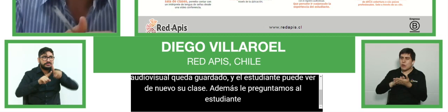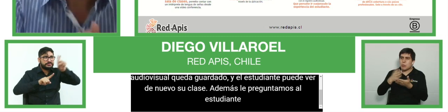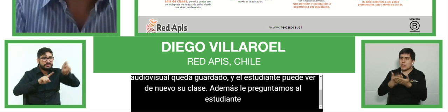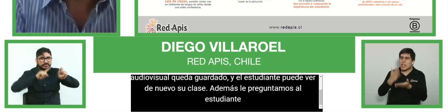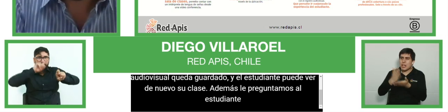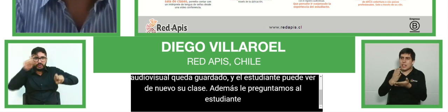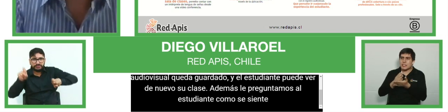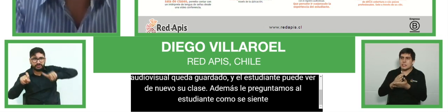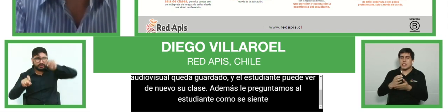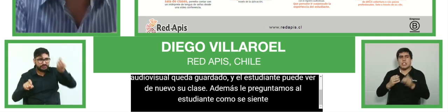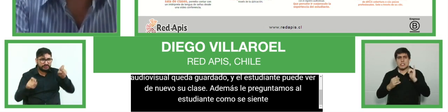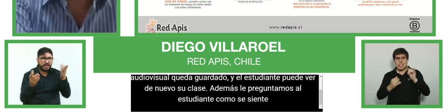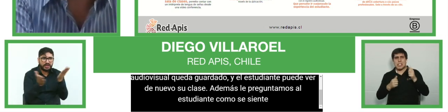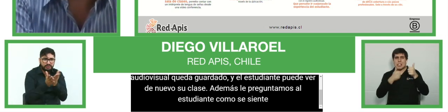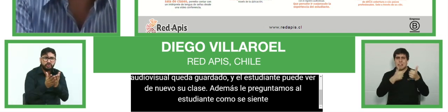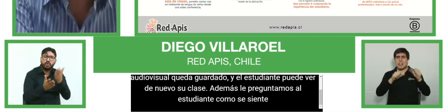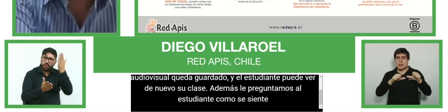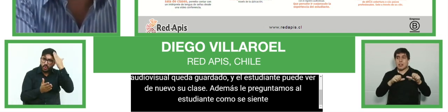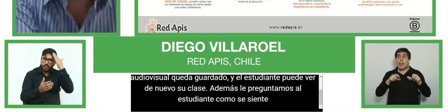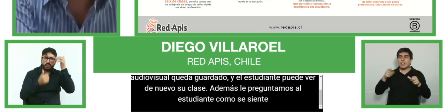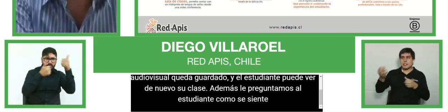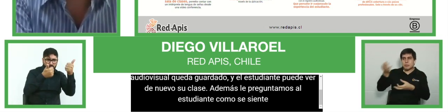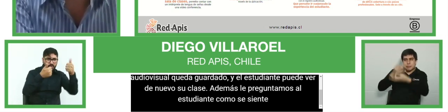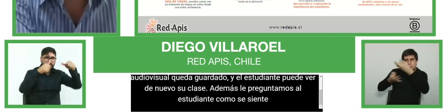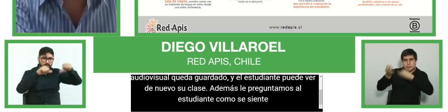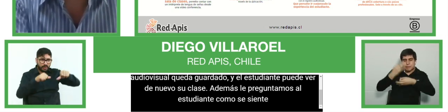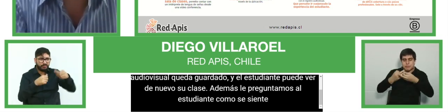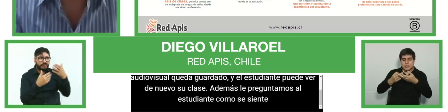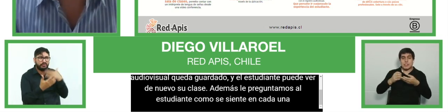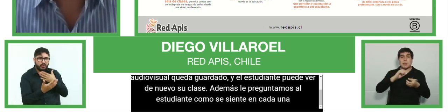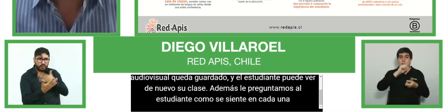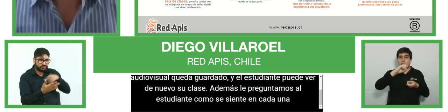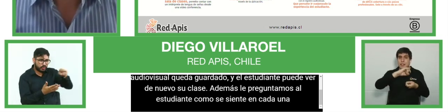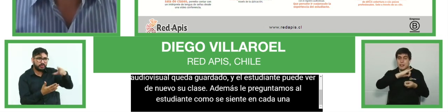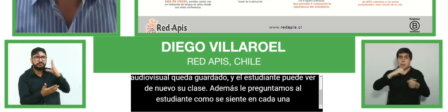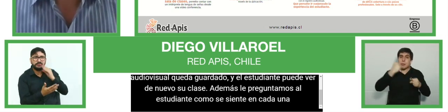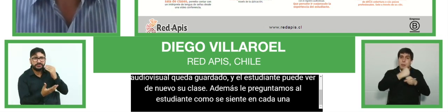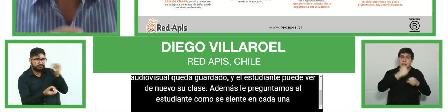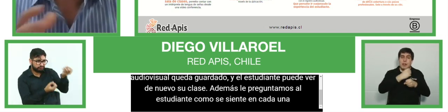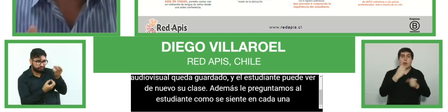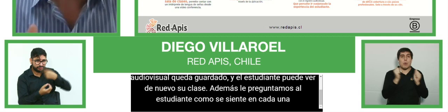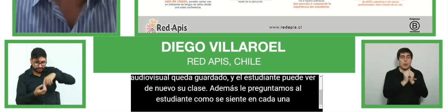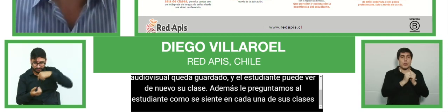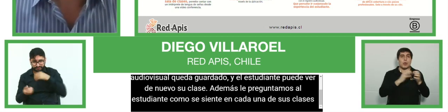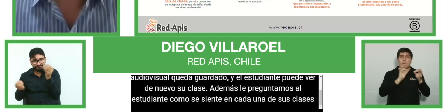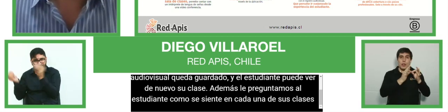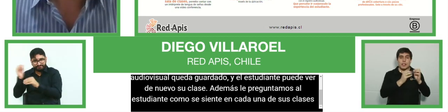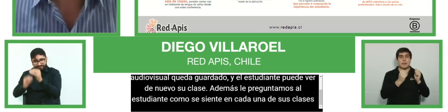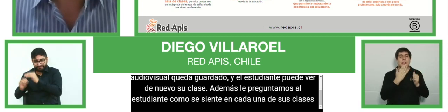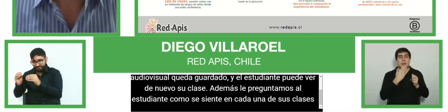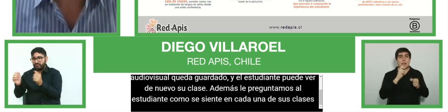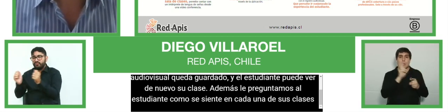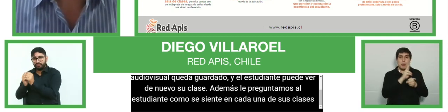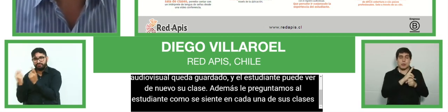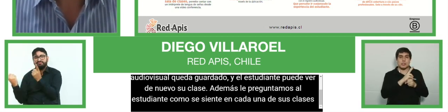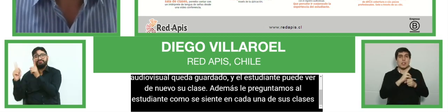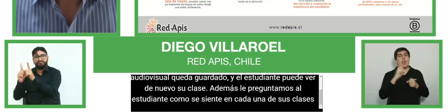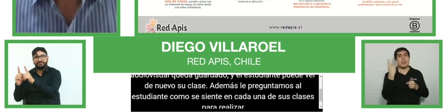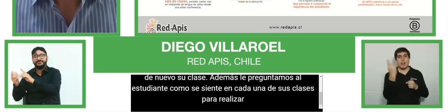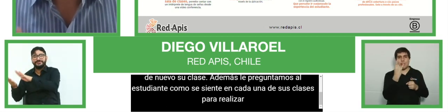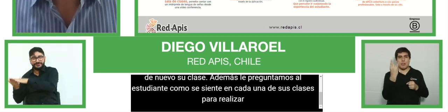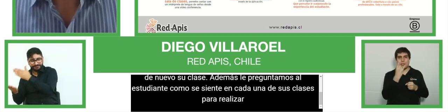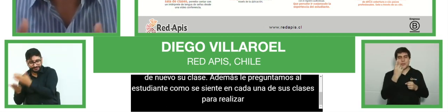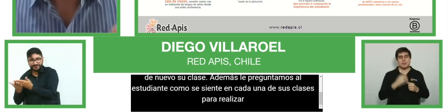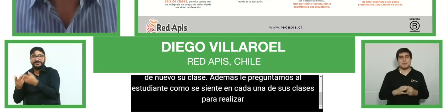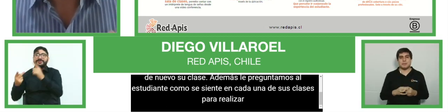the students, with the school, with the teachers. And as Transvox, this technology